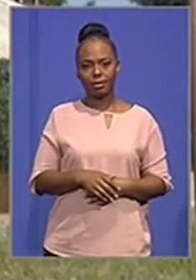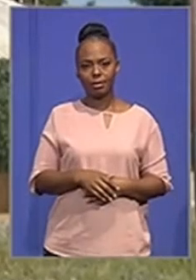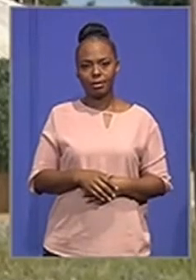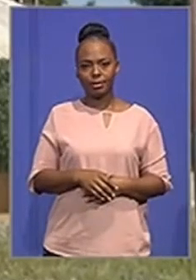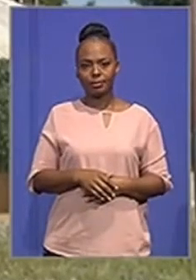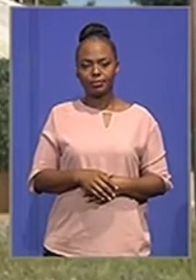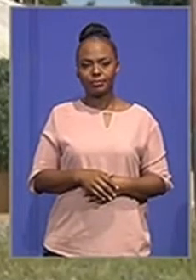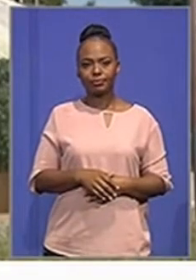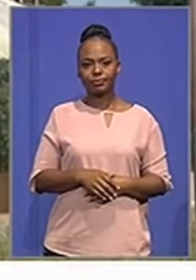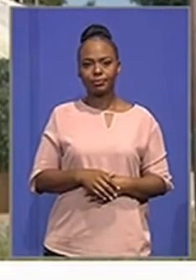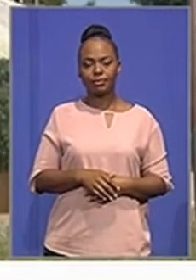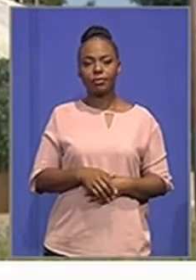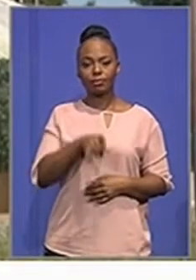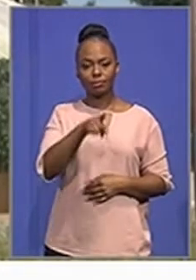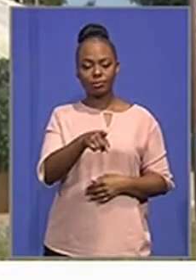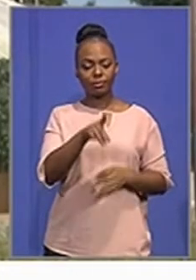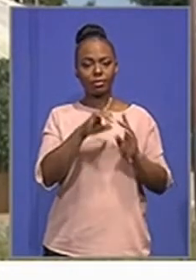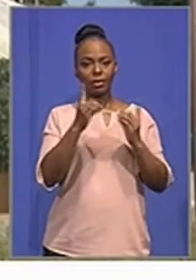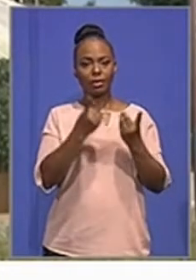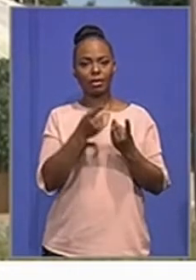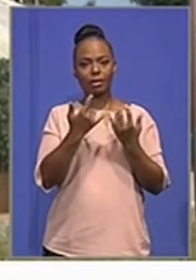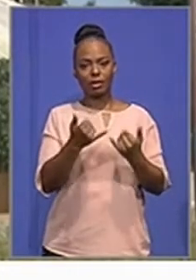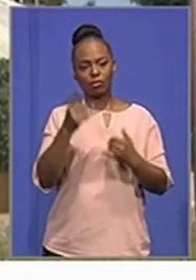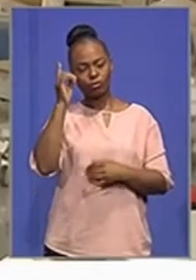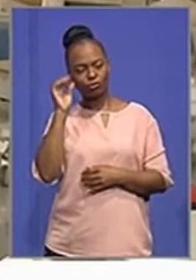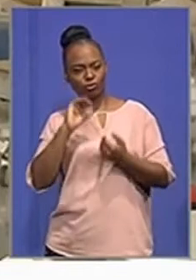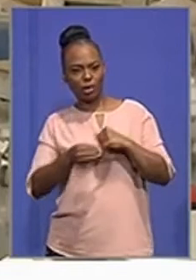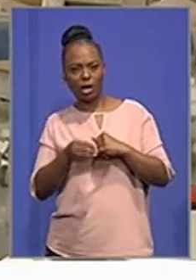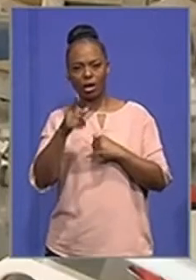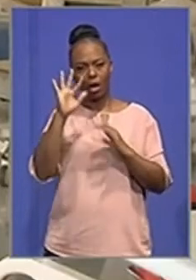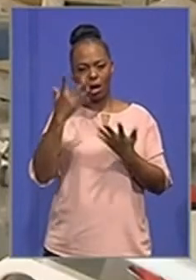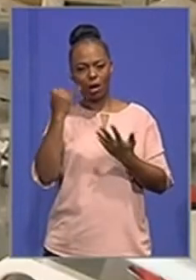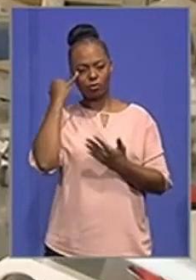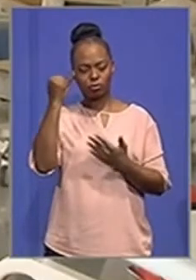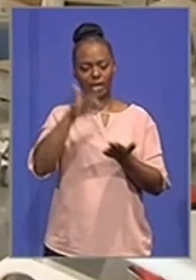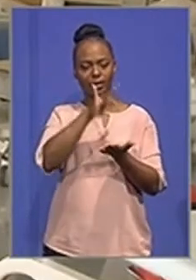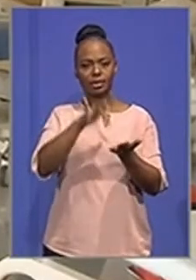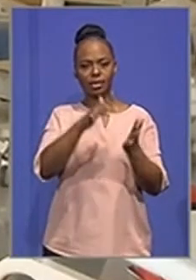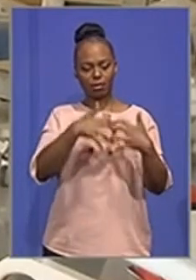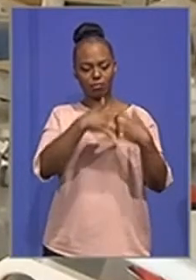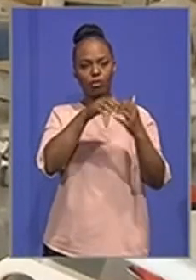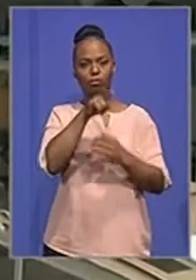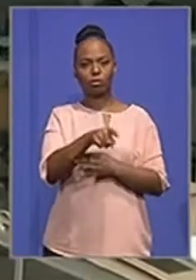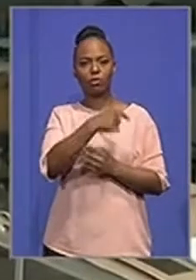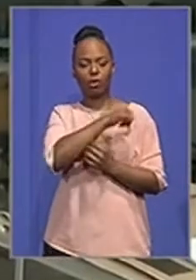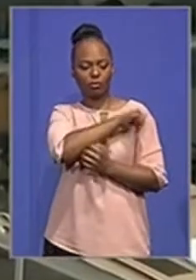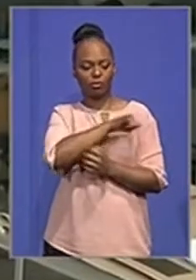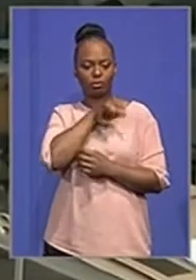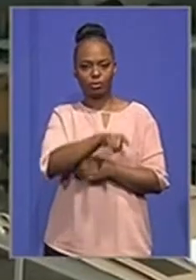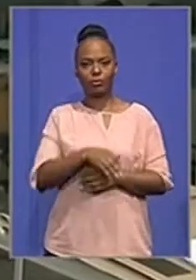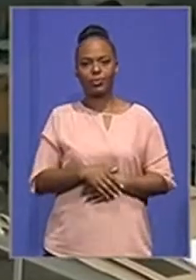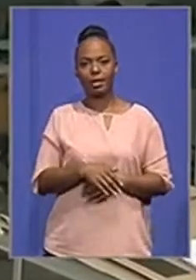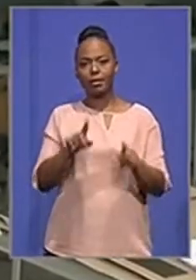Bookelo jo bo hirilwe ke puso go leka go fokotsa kgatelelo e ntsi mo pusong bo na le malao a 209 mme puso e dirisa